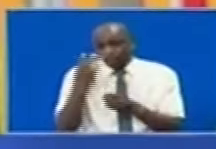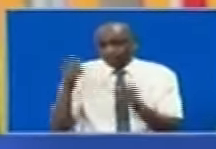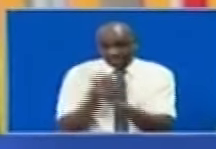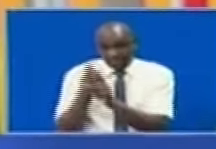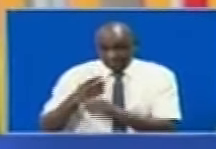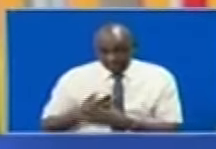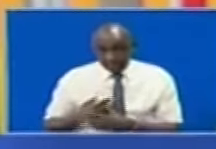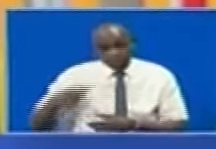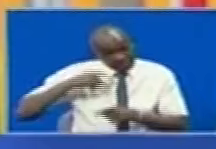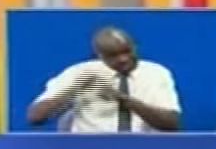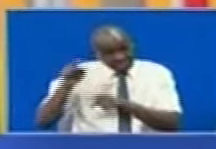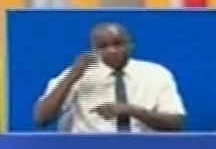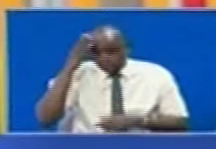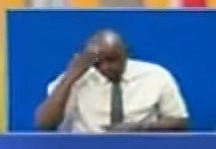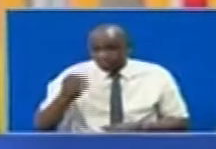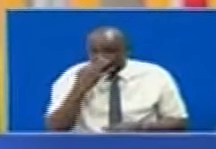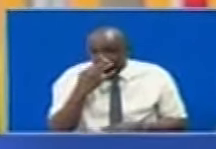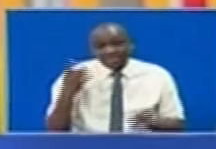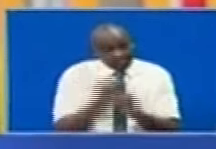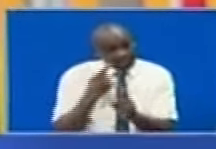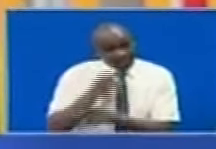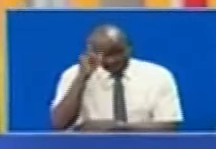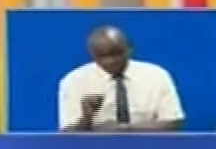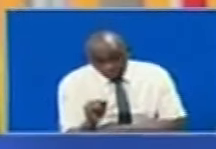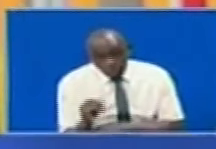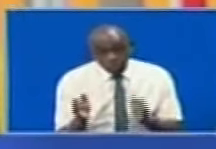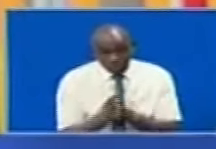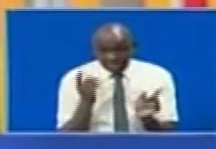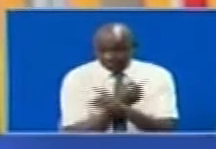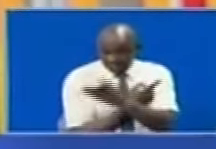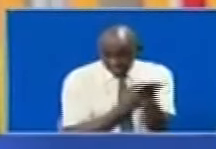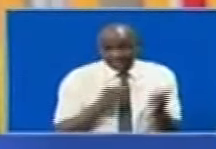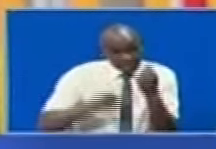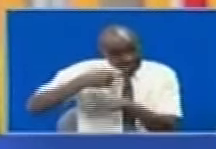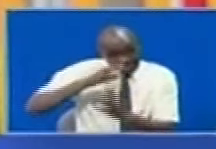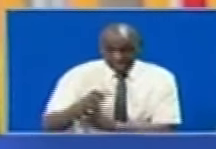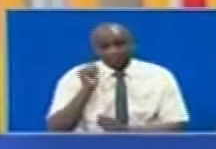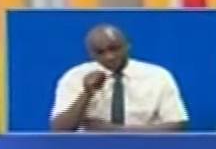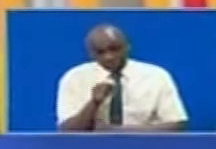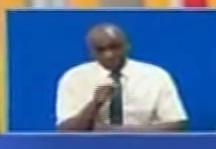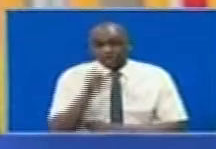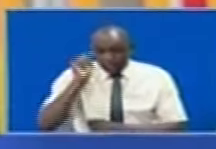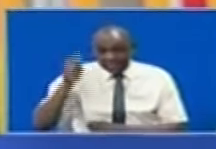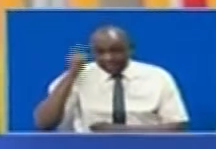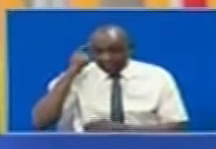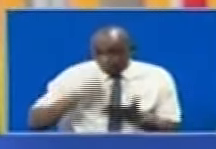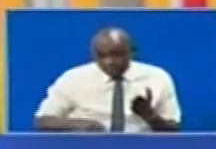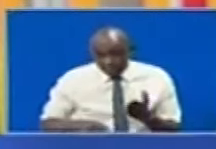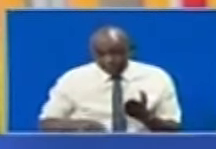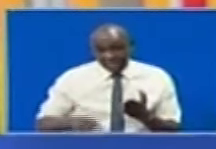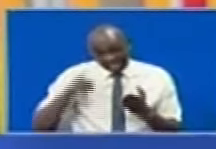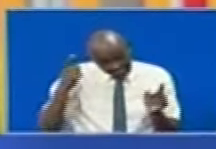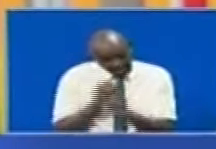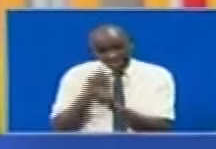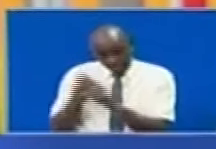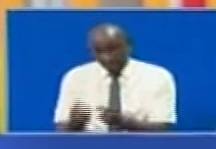we also train them to identify the scents individually and as blends when they are mixed. You have to remember that improvised